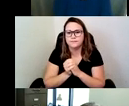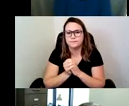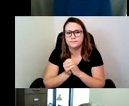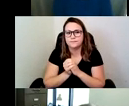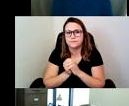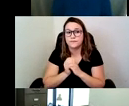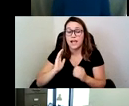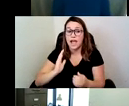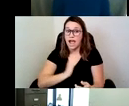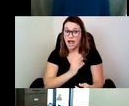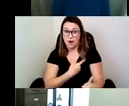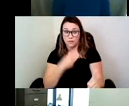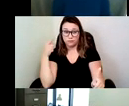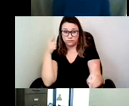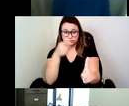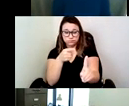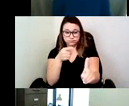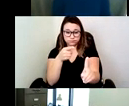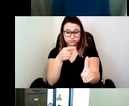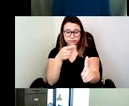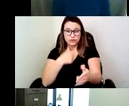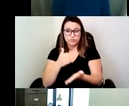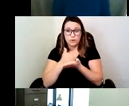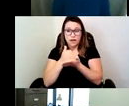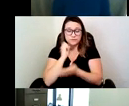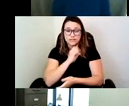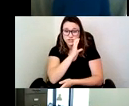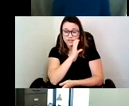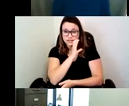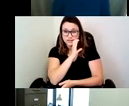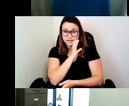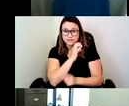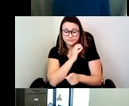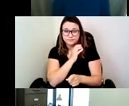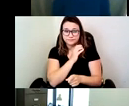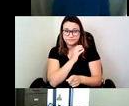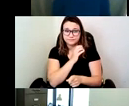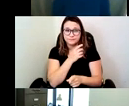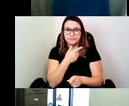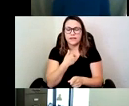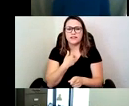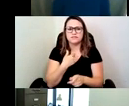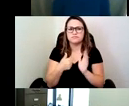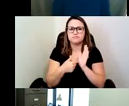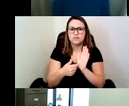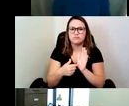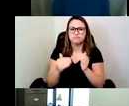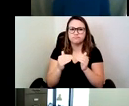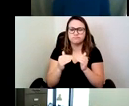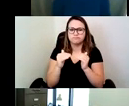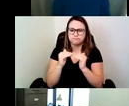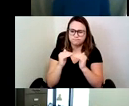Our goal of assisting seniors to age in place aligns with the new aging